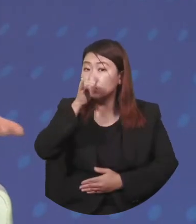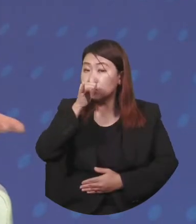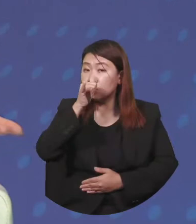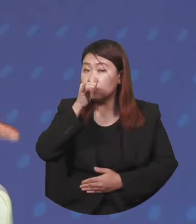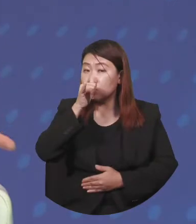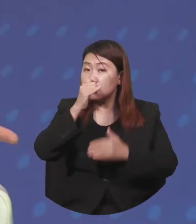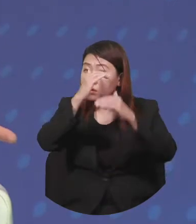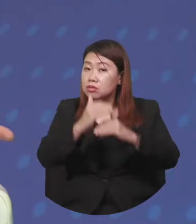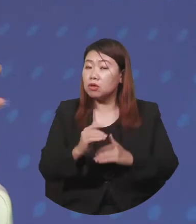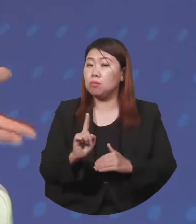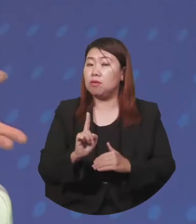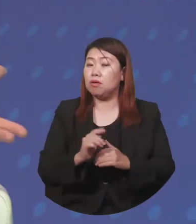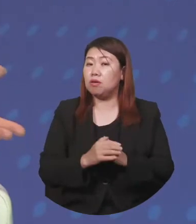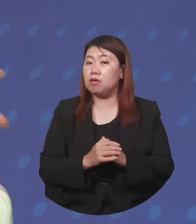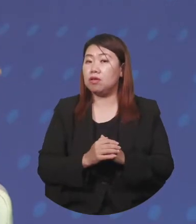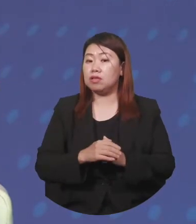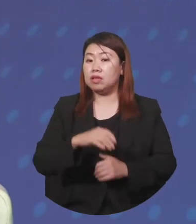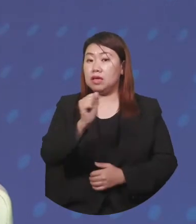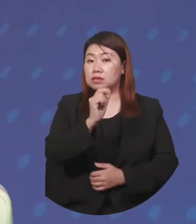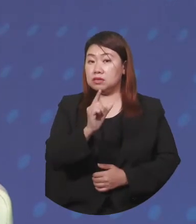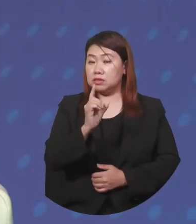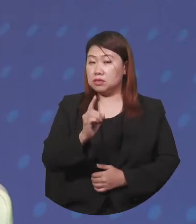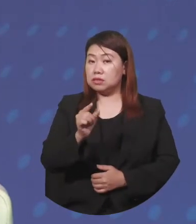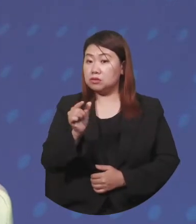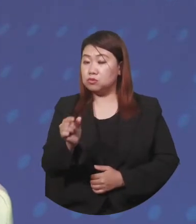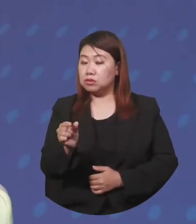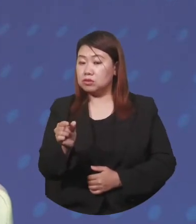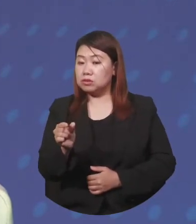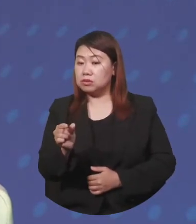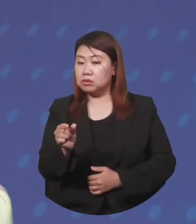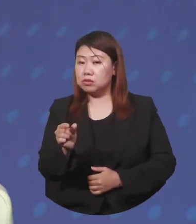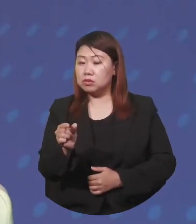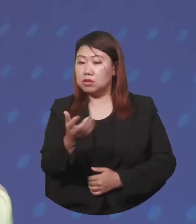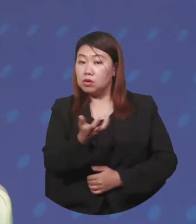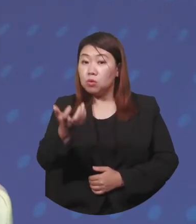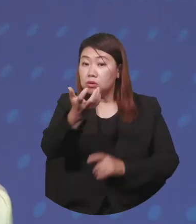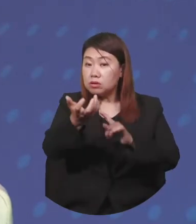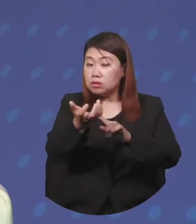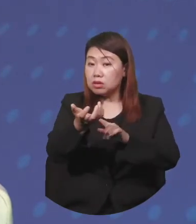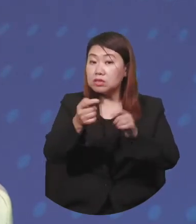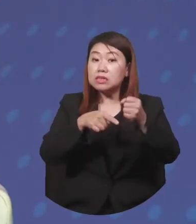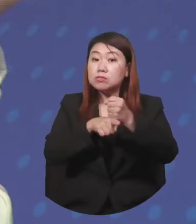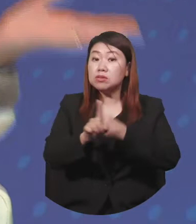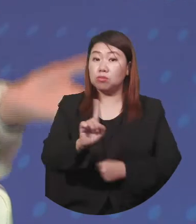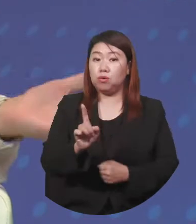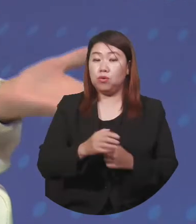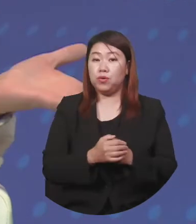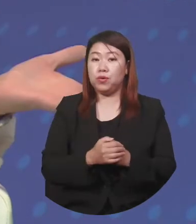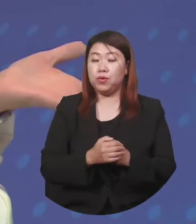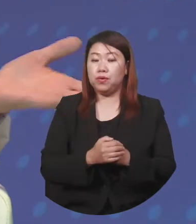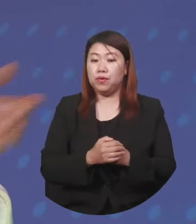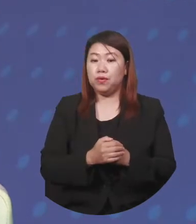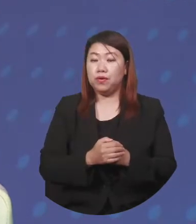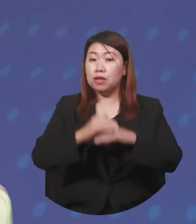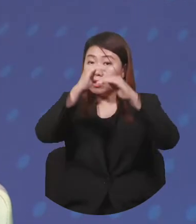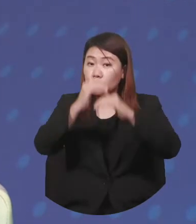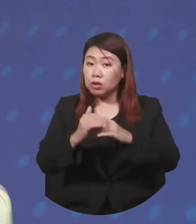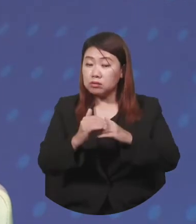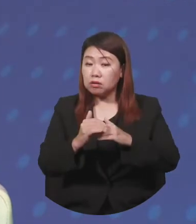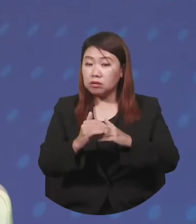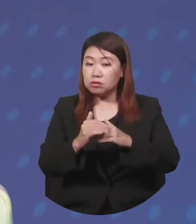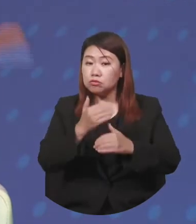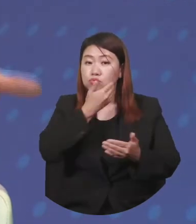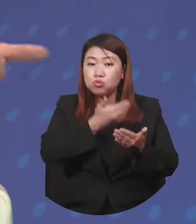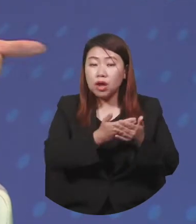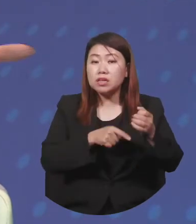put the SDGs back on track? And then I think we see why it is so important. Rachel, in your introduction, you talked